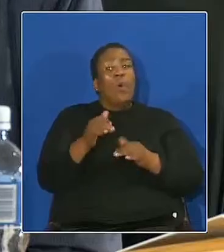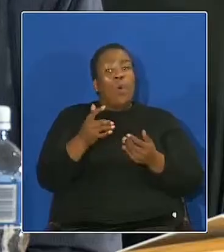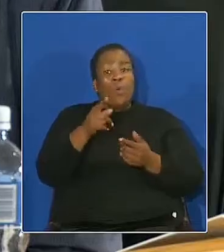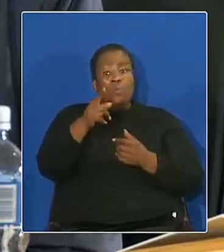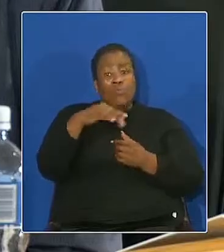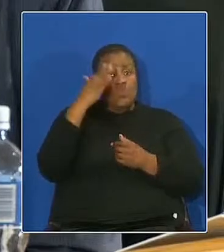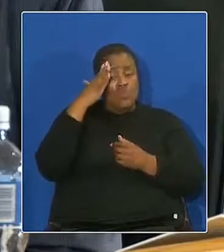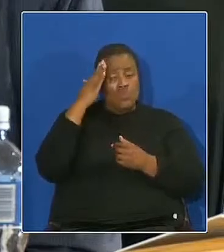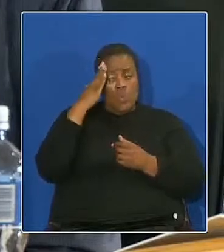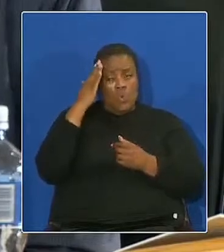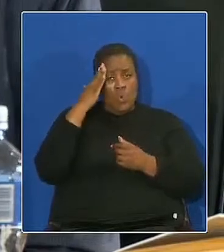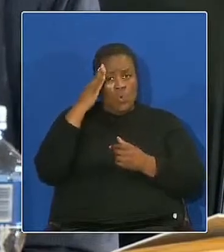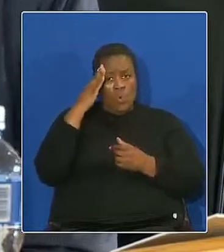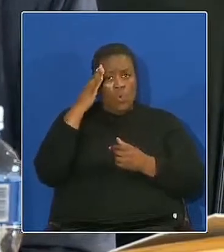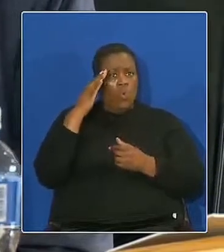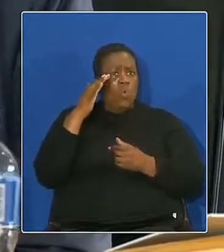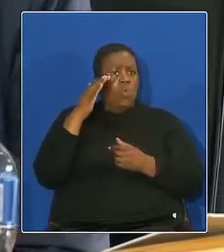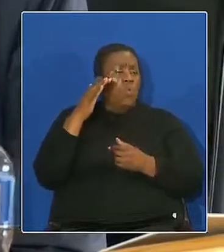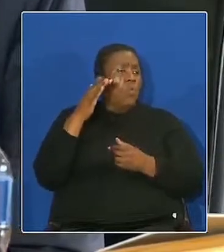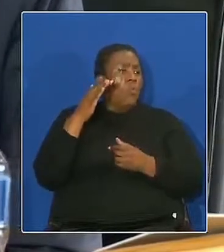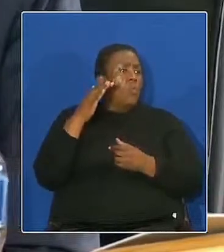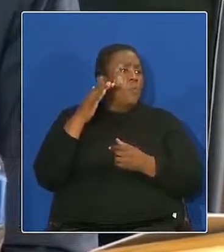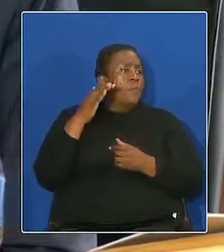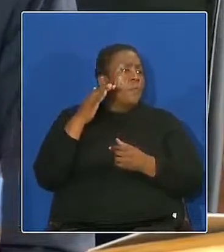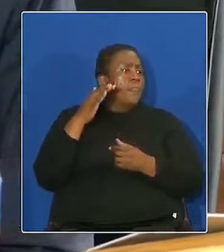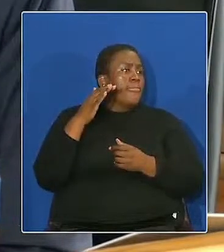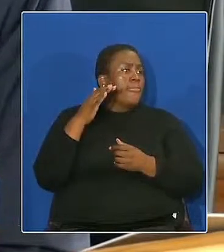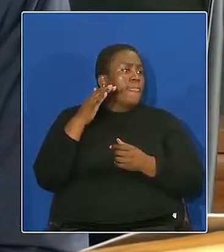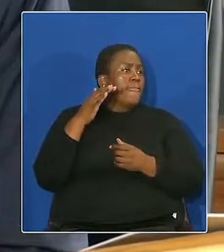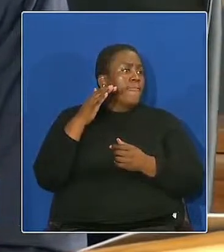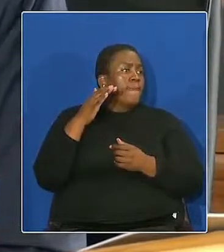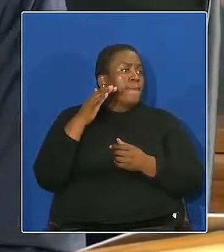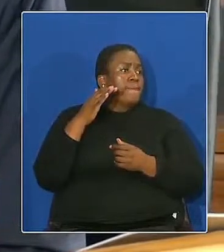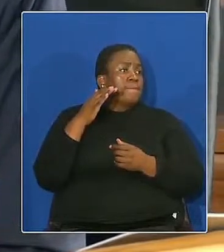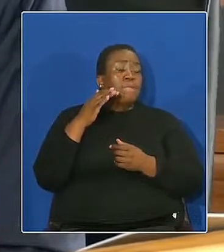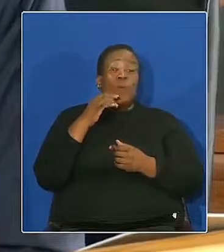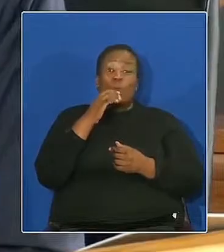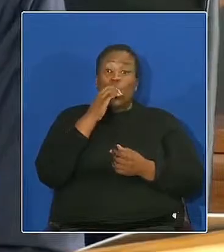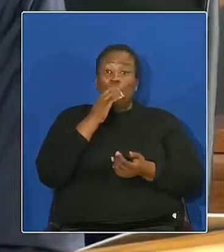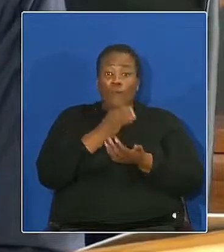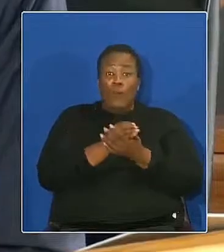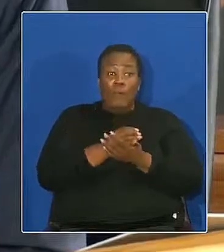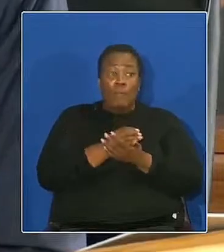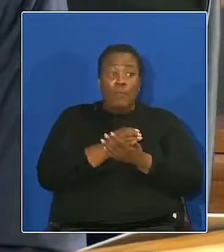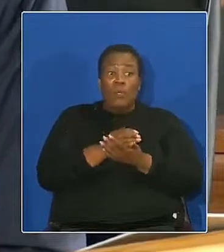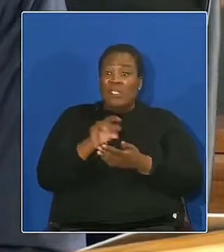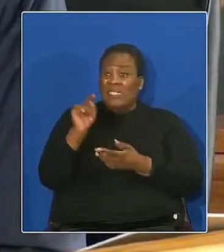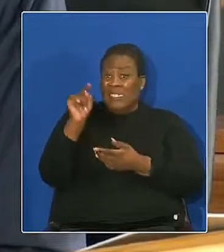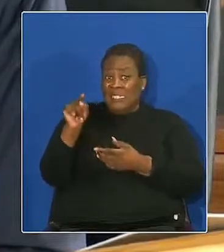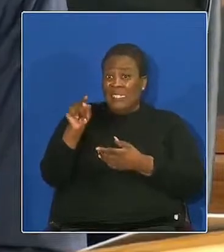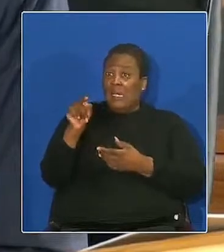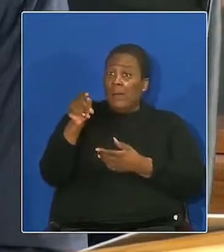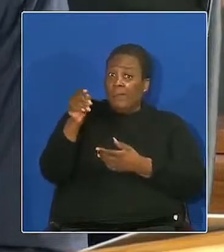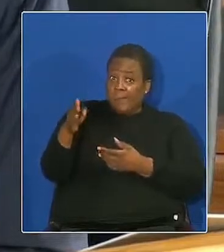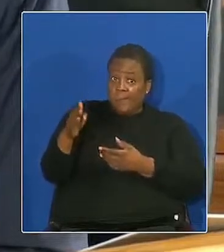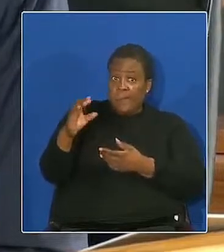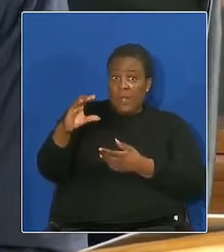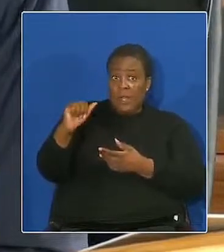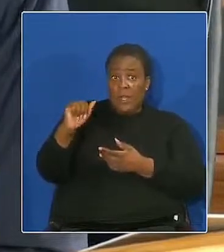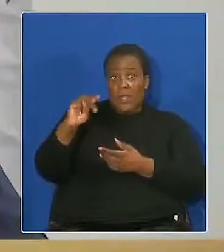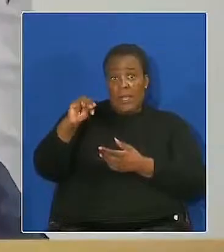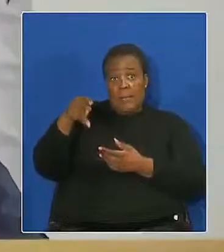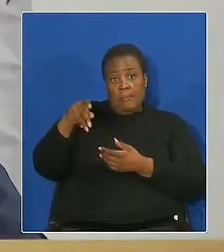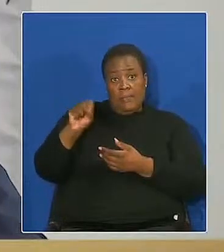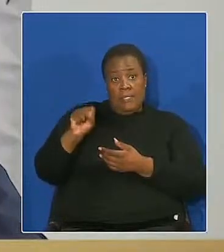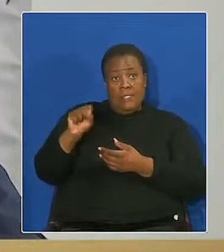know or do you have any basis to say that Mr. Sibia was in Camps Bay at that time?